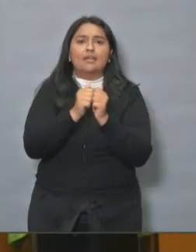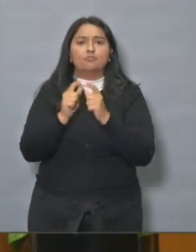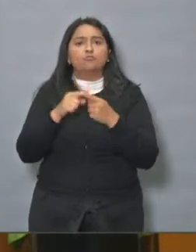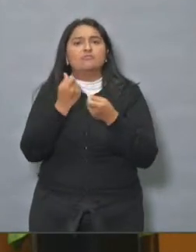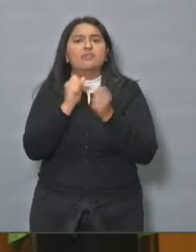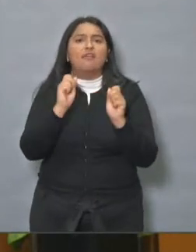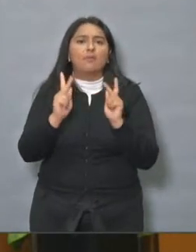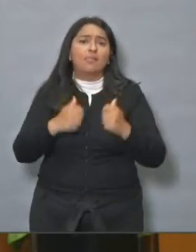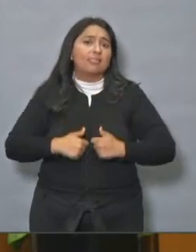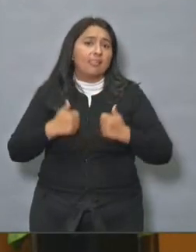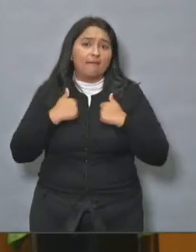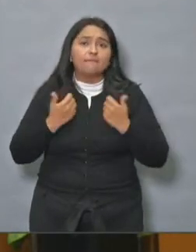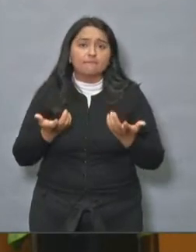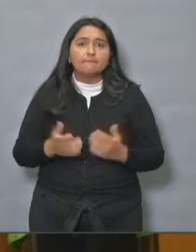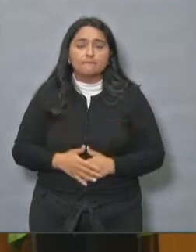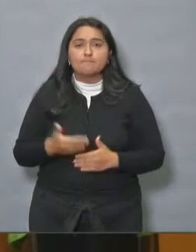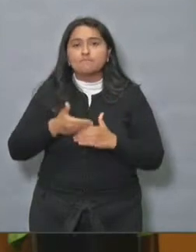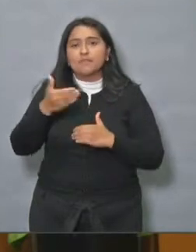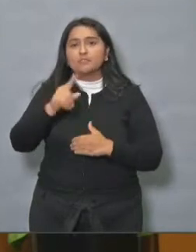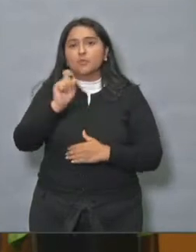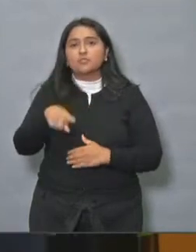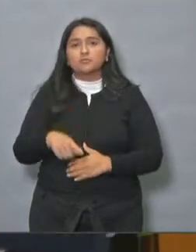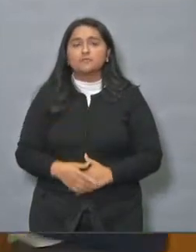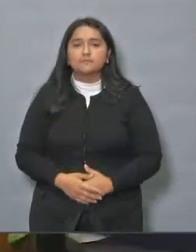lives. With that, I'll take the next question.